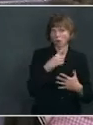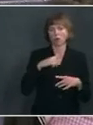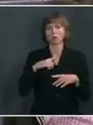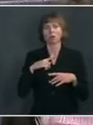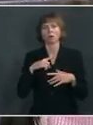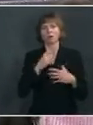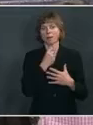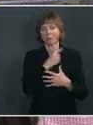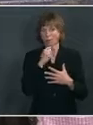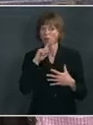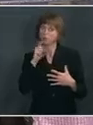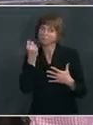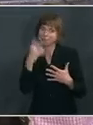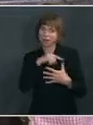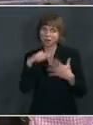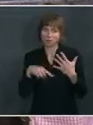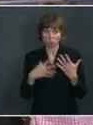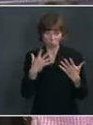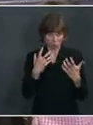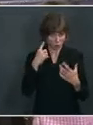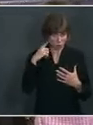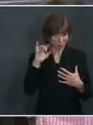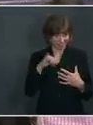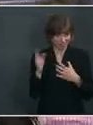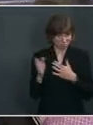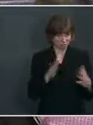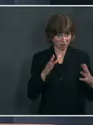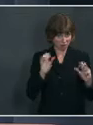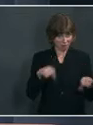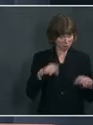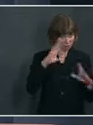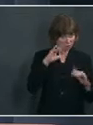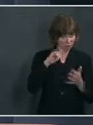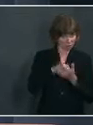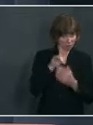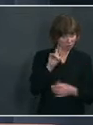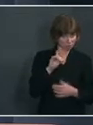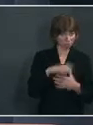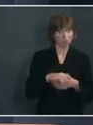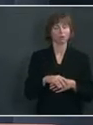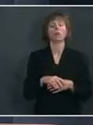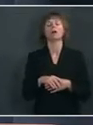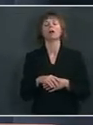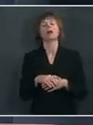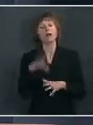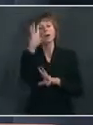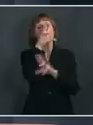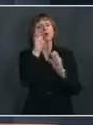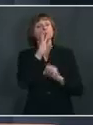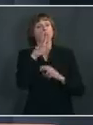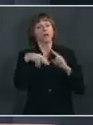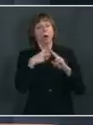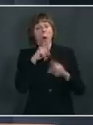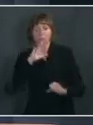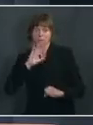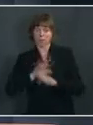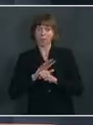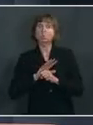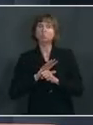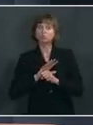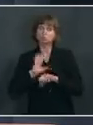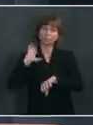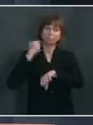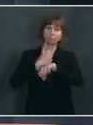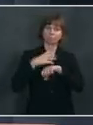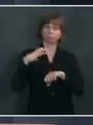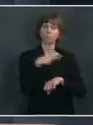are waiting to kind of hear what that plan is. Is that something we should expect? Well, the president talked about his commitment to putting together a commission